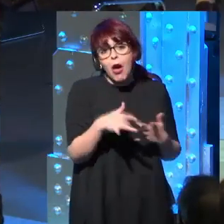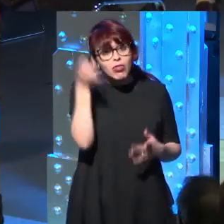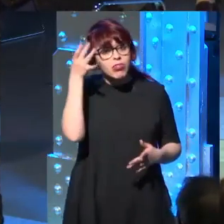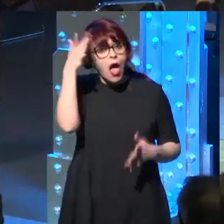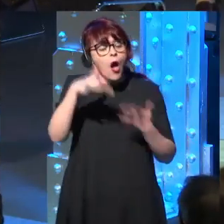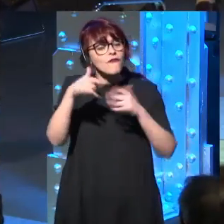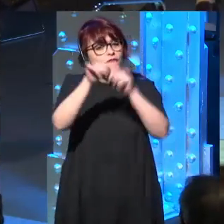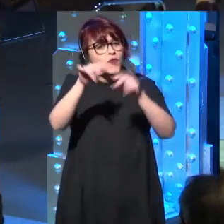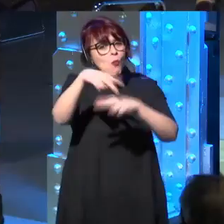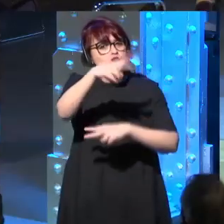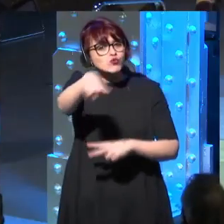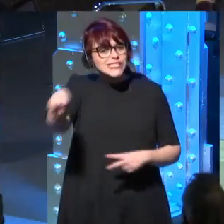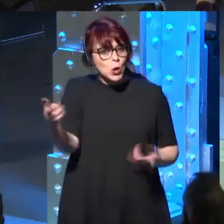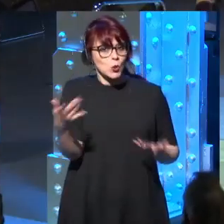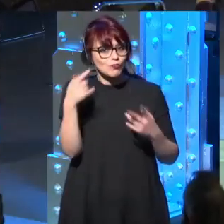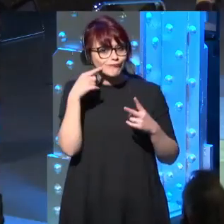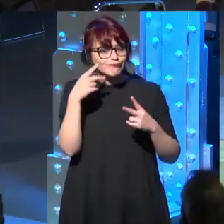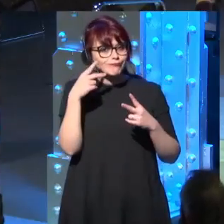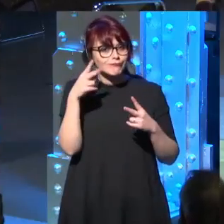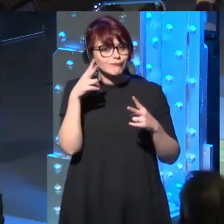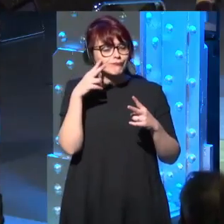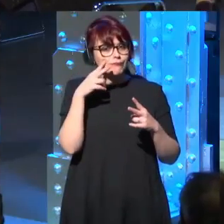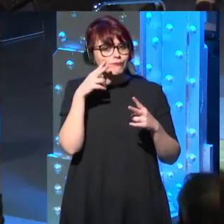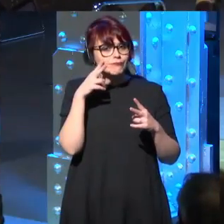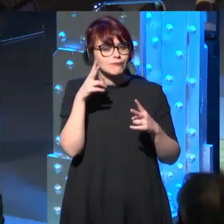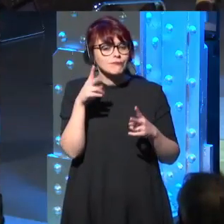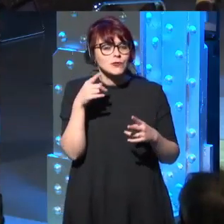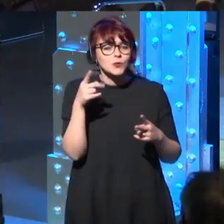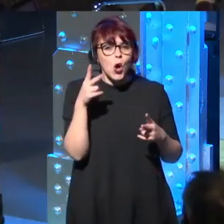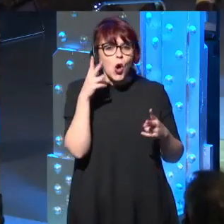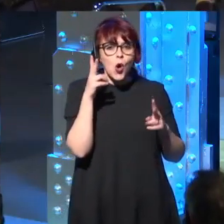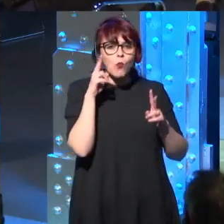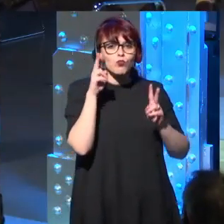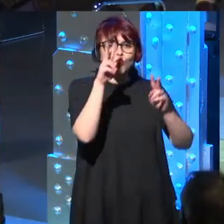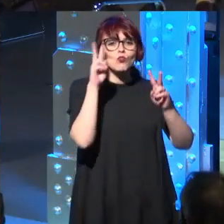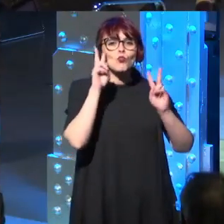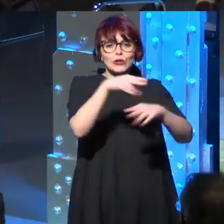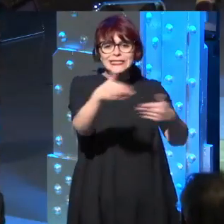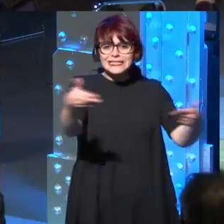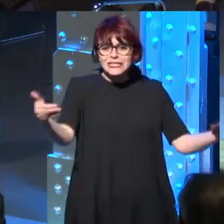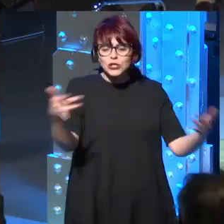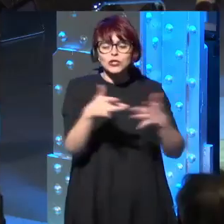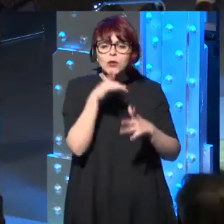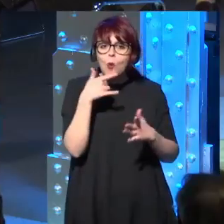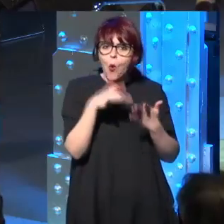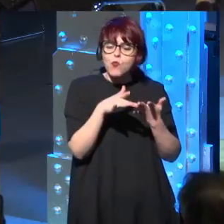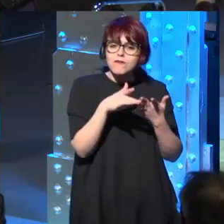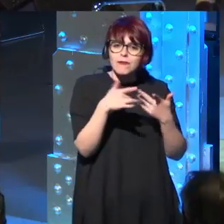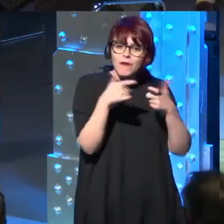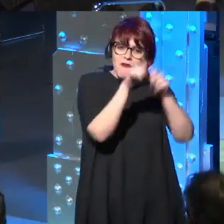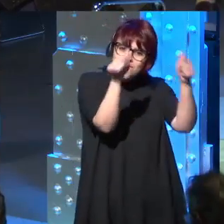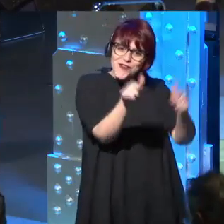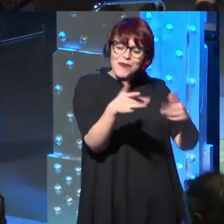museum and then there is a quality of being a museum. I like that. I also have a museum that I'm managing in a way, Museum